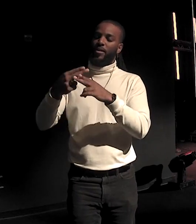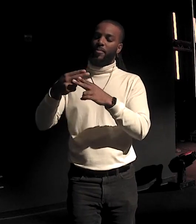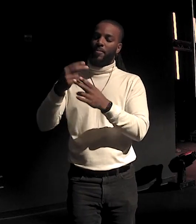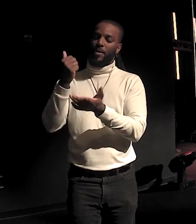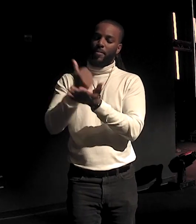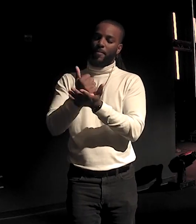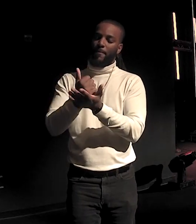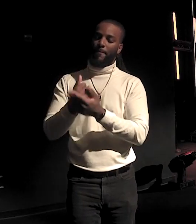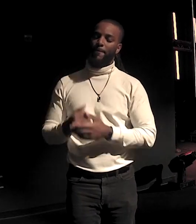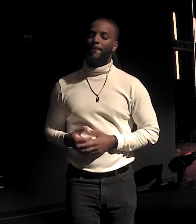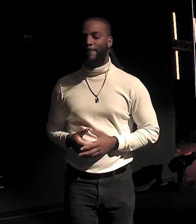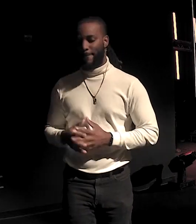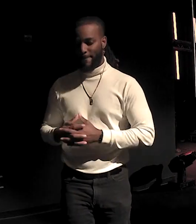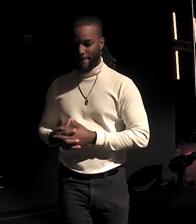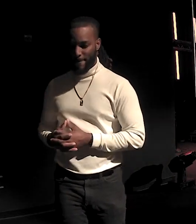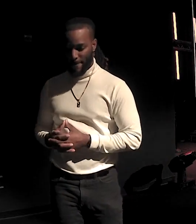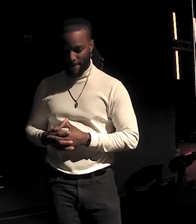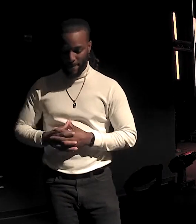Amen.